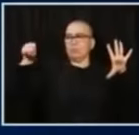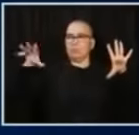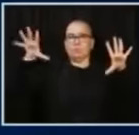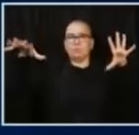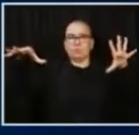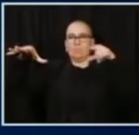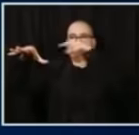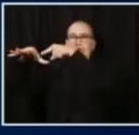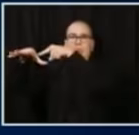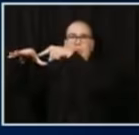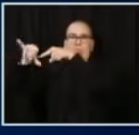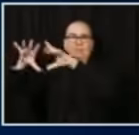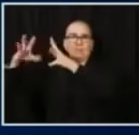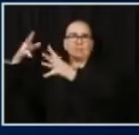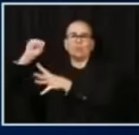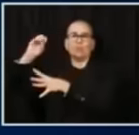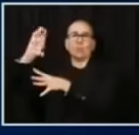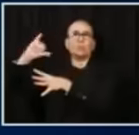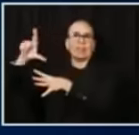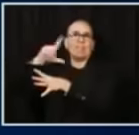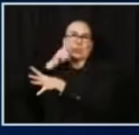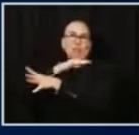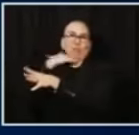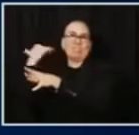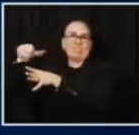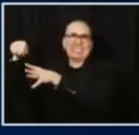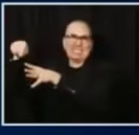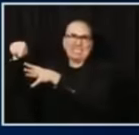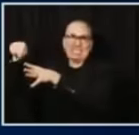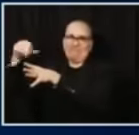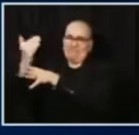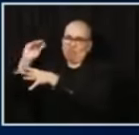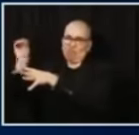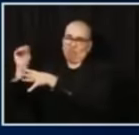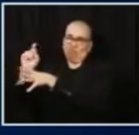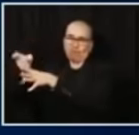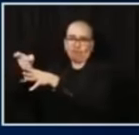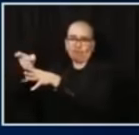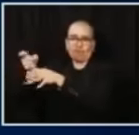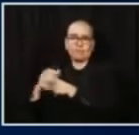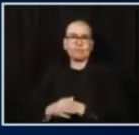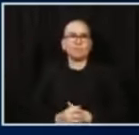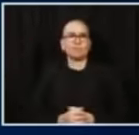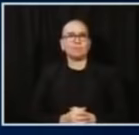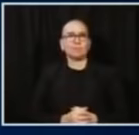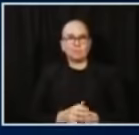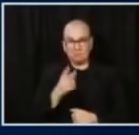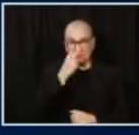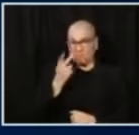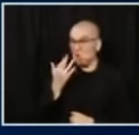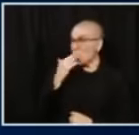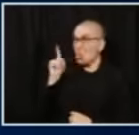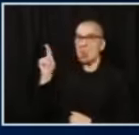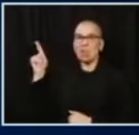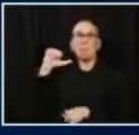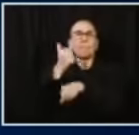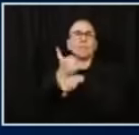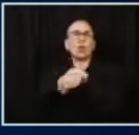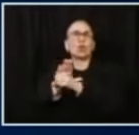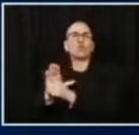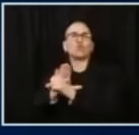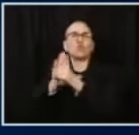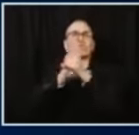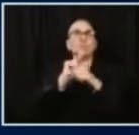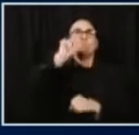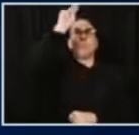a little bit of a difference by region. So certain regions will get just slightly more vaccine than others based on that social